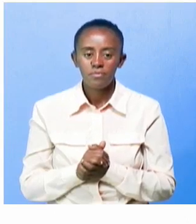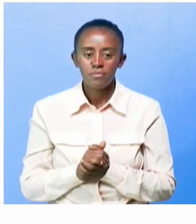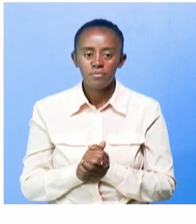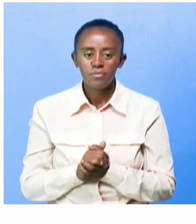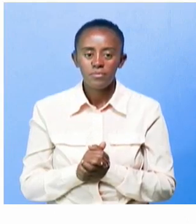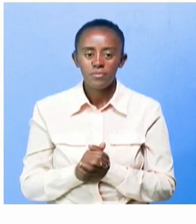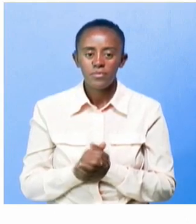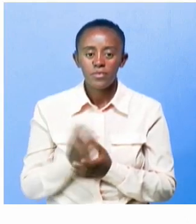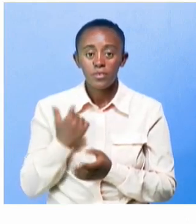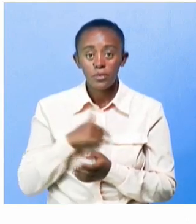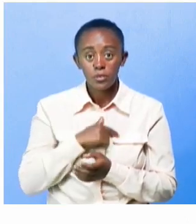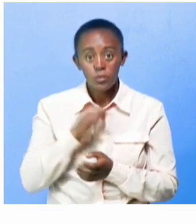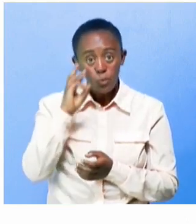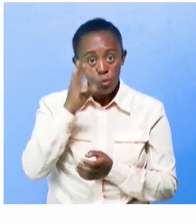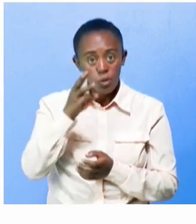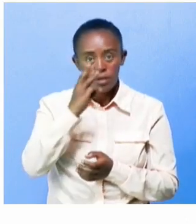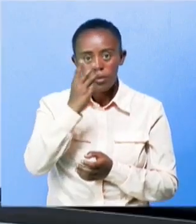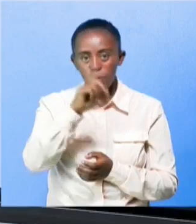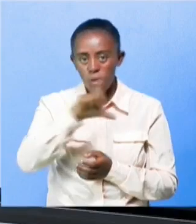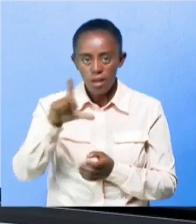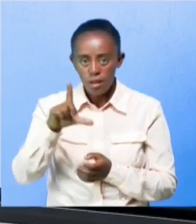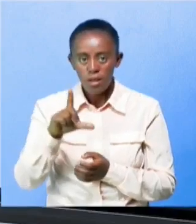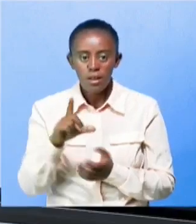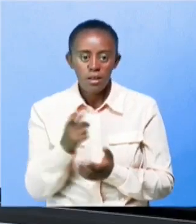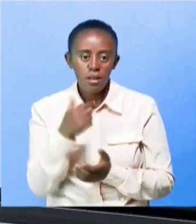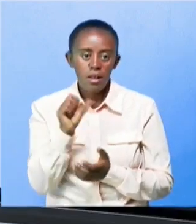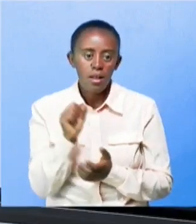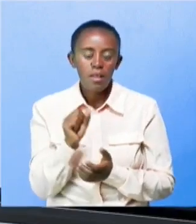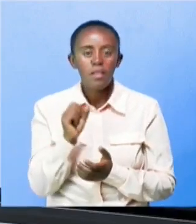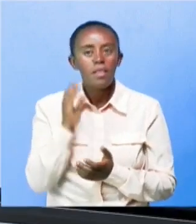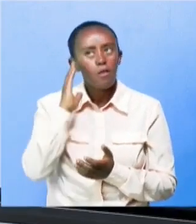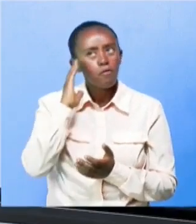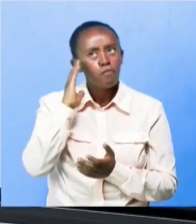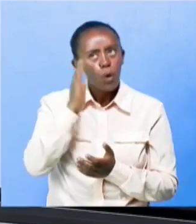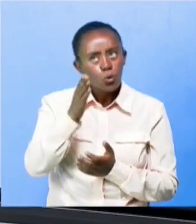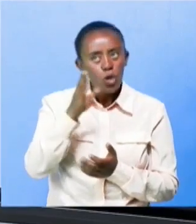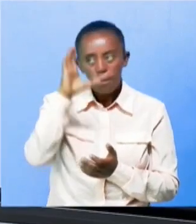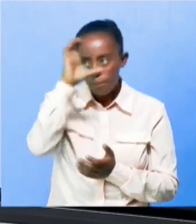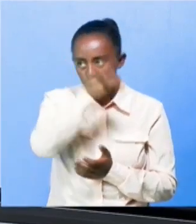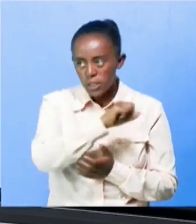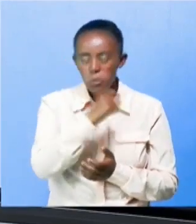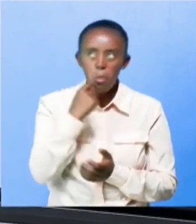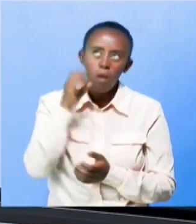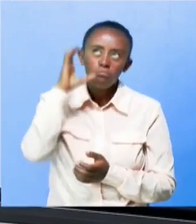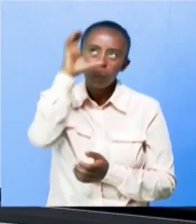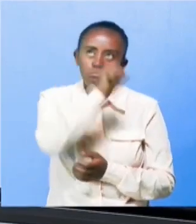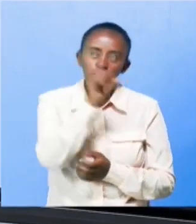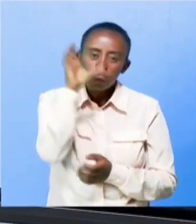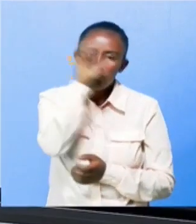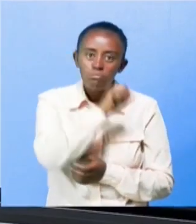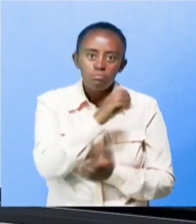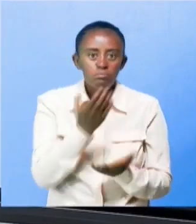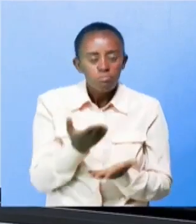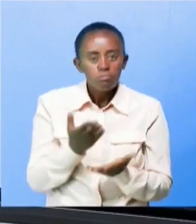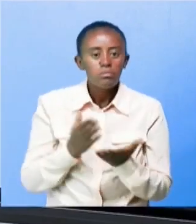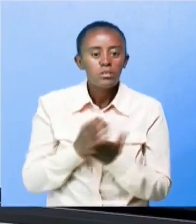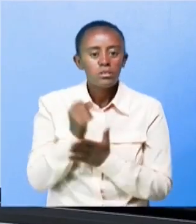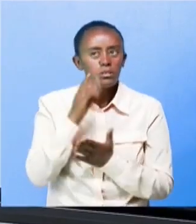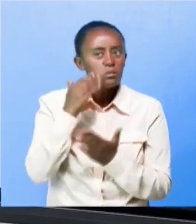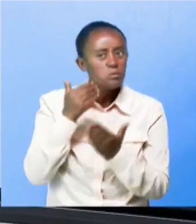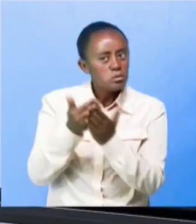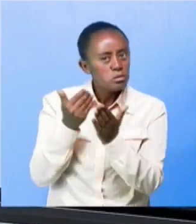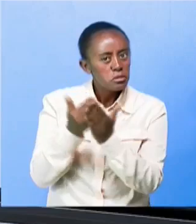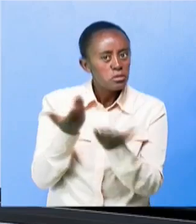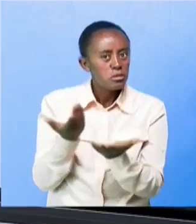We have used will here as a future prediction. We are predicting that someday in the near future